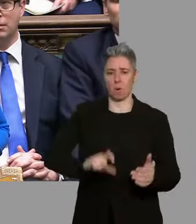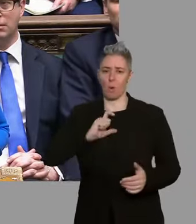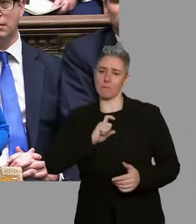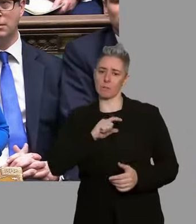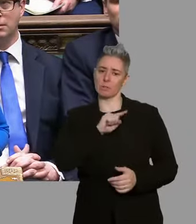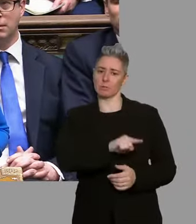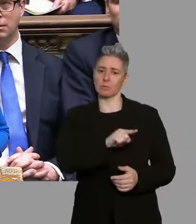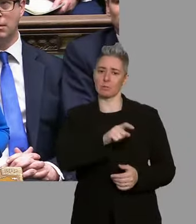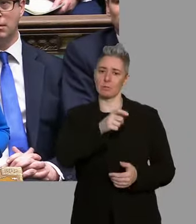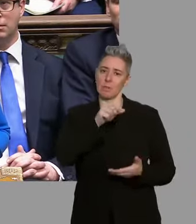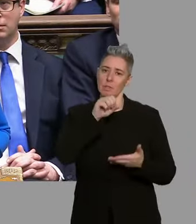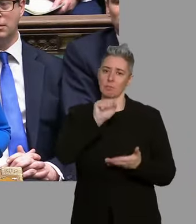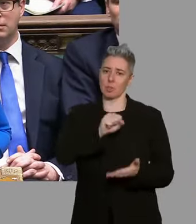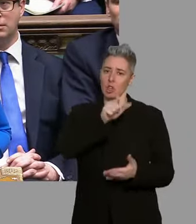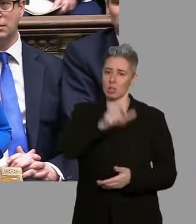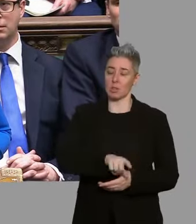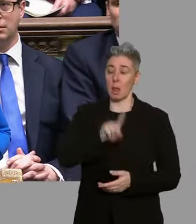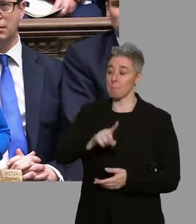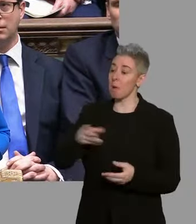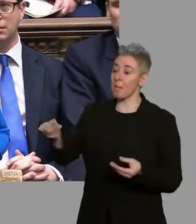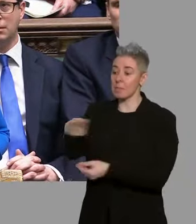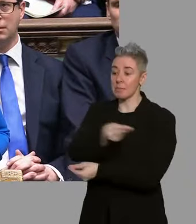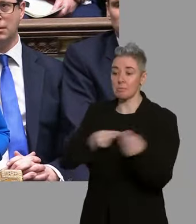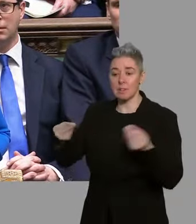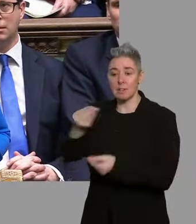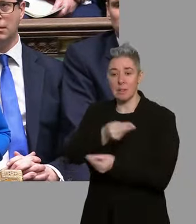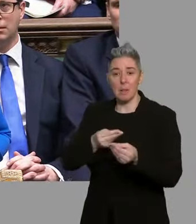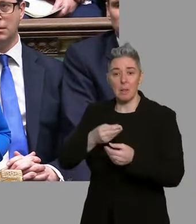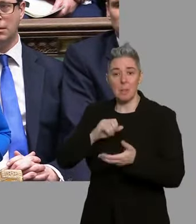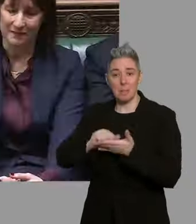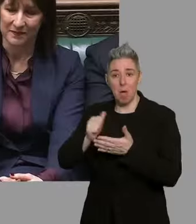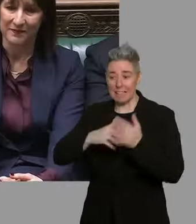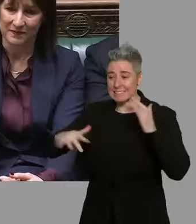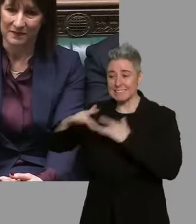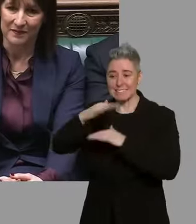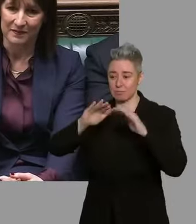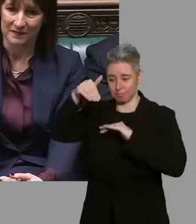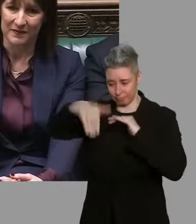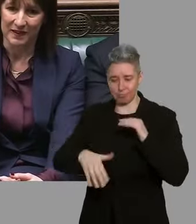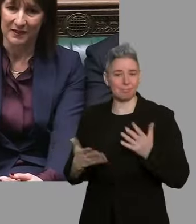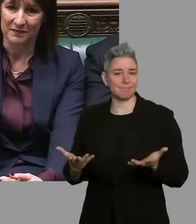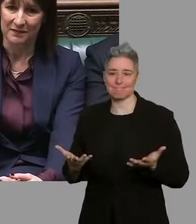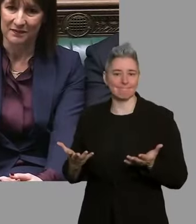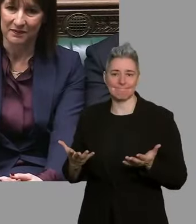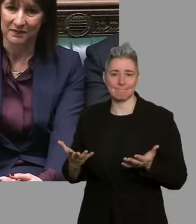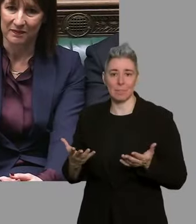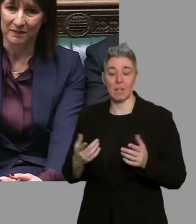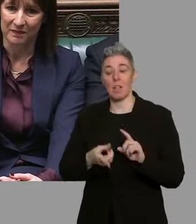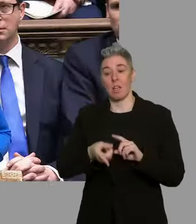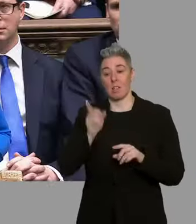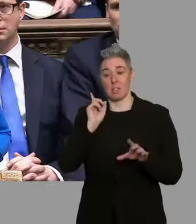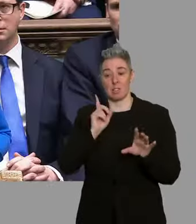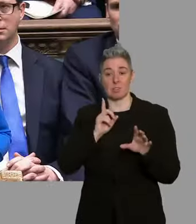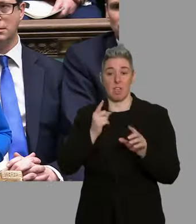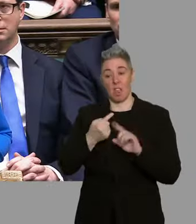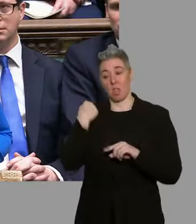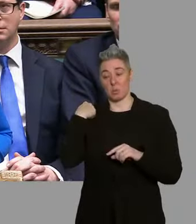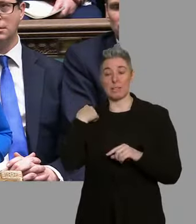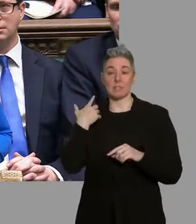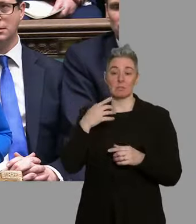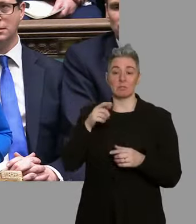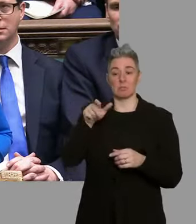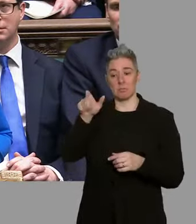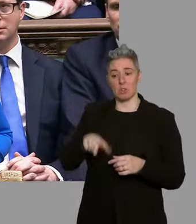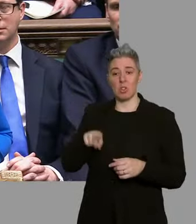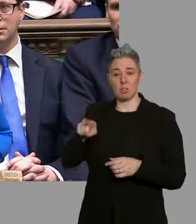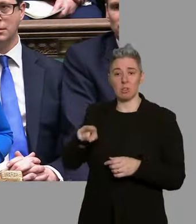the Chancellor repeated her promise to have just one budget per year to provide businesses with certainty. The talk in the City is that she